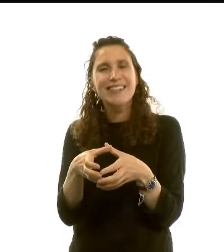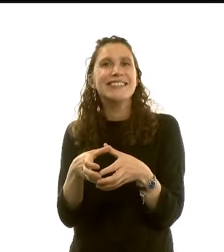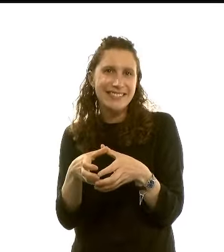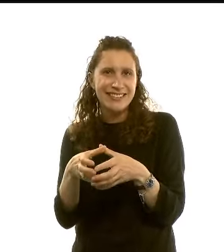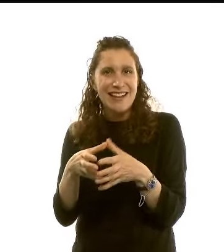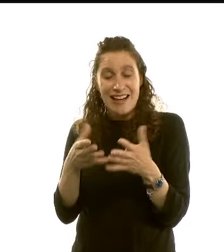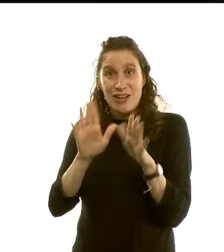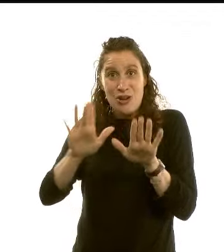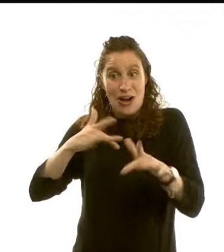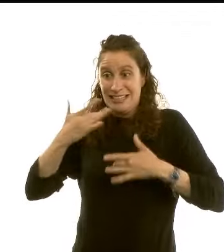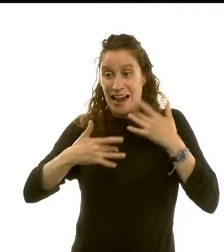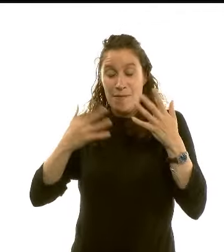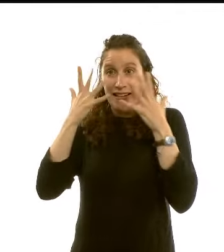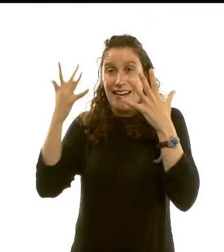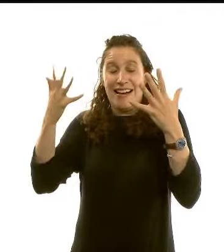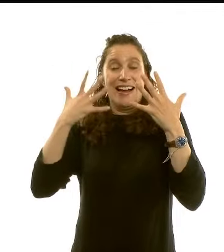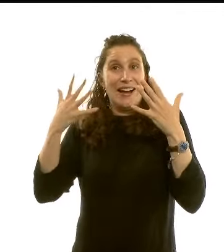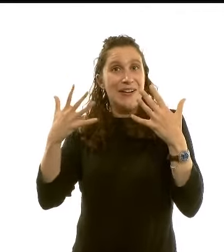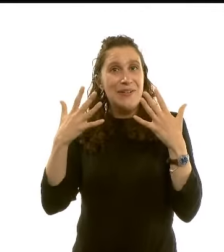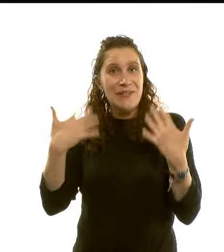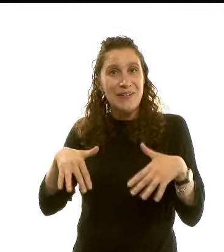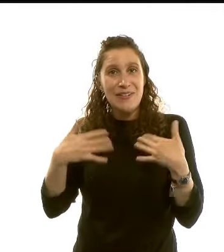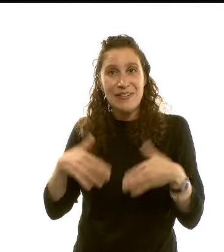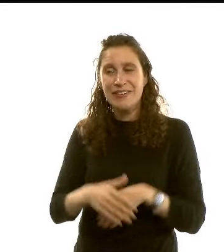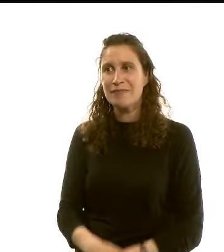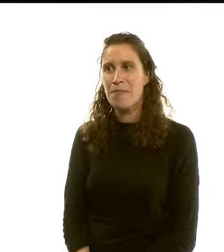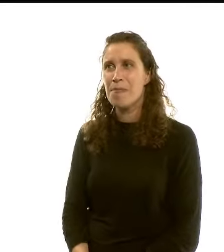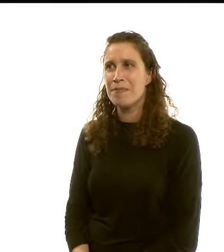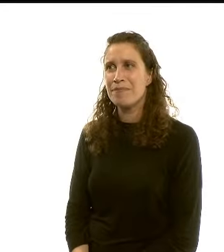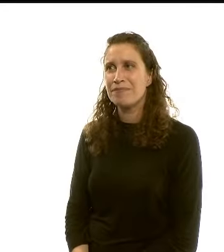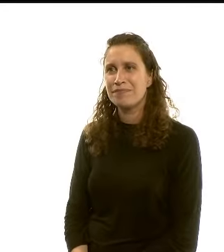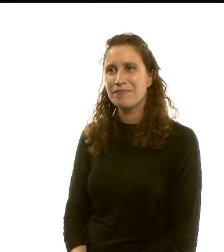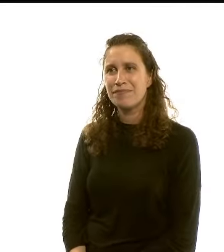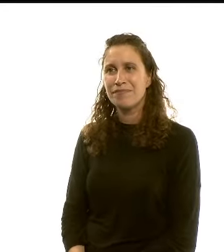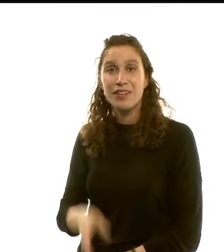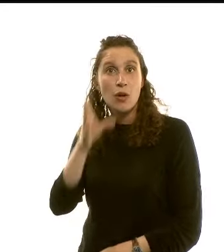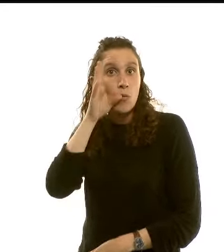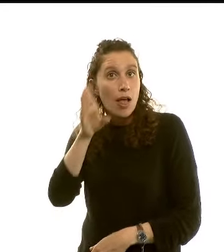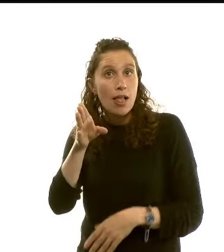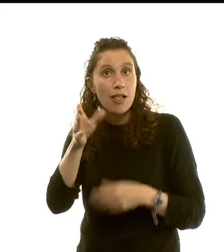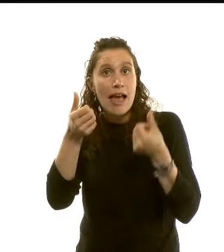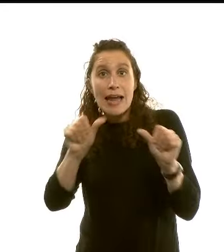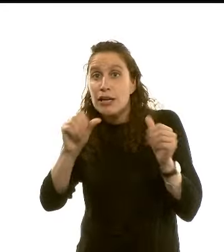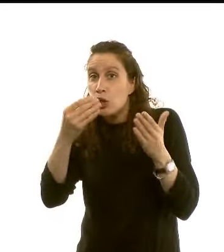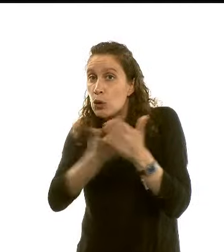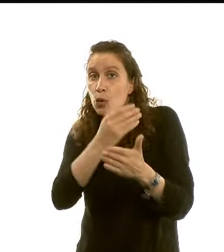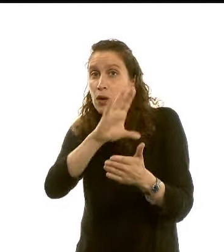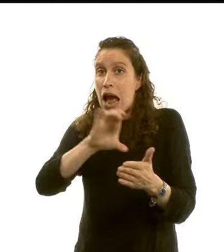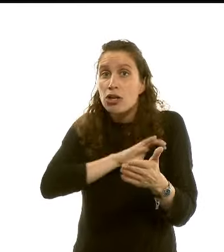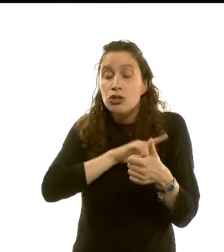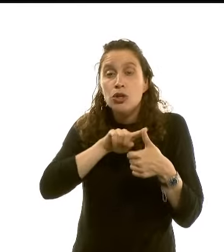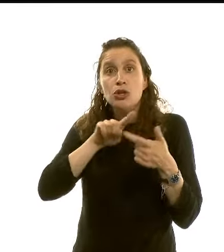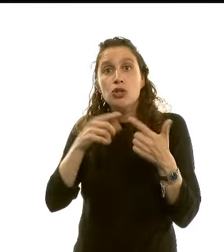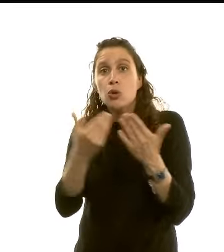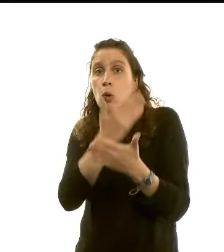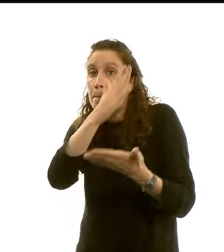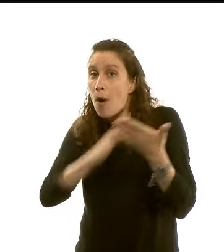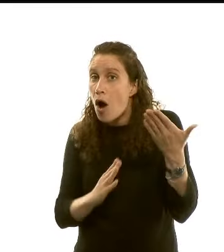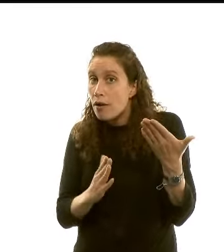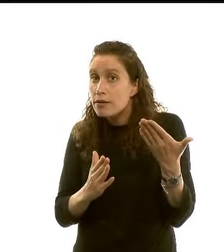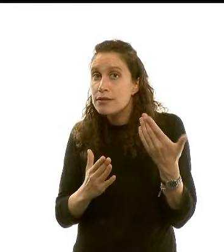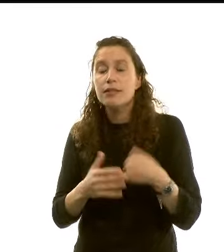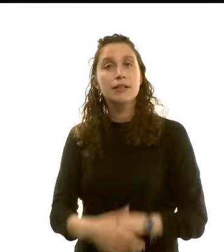literally fizzing off you. Yeah. Fred, I'm sure everyone out there is really eager to know, will there be any new characters or new parts in the Yes, set? of course.